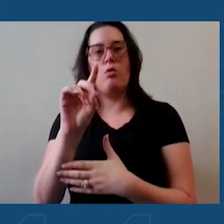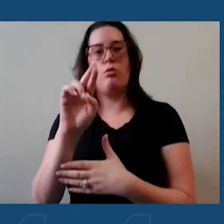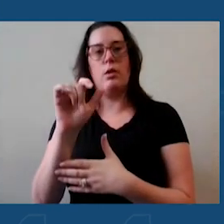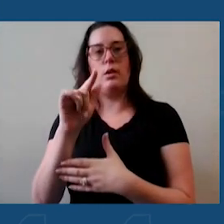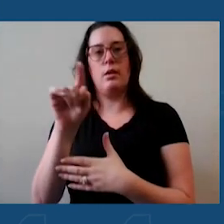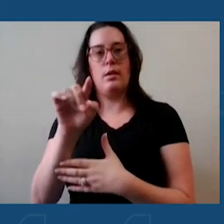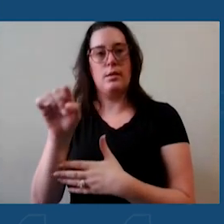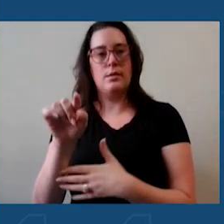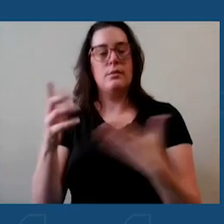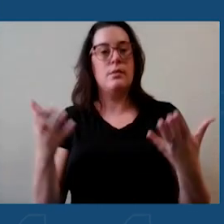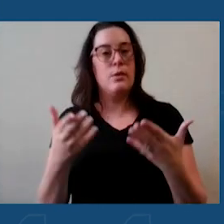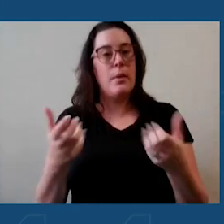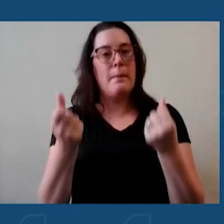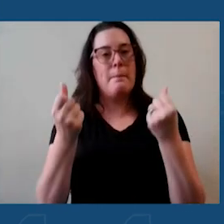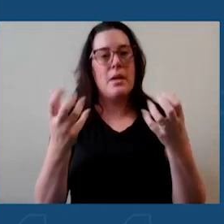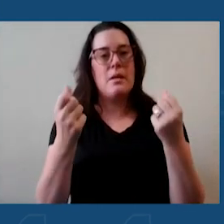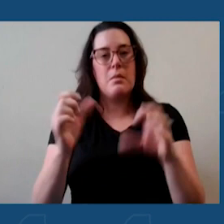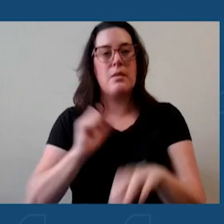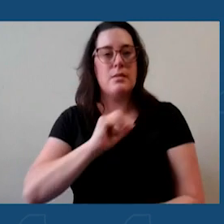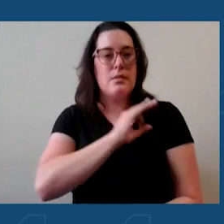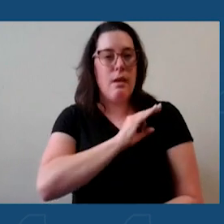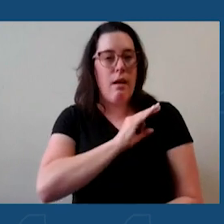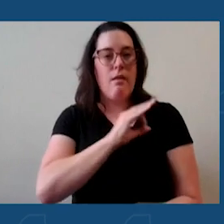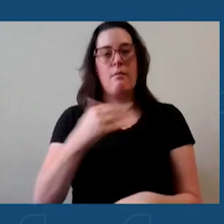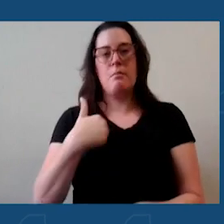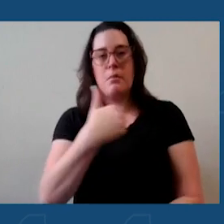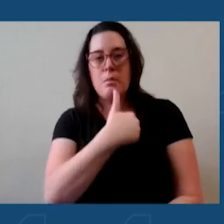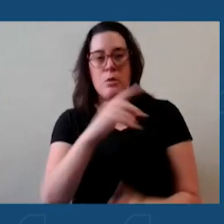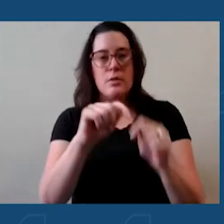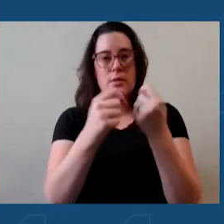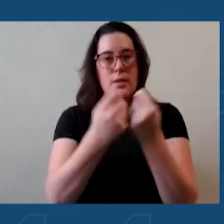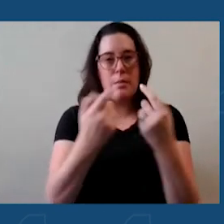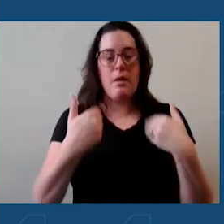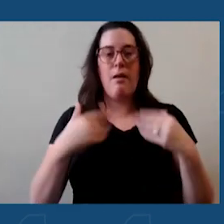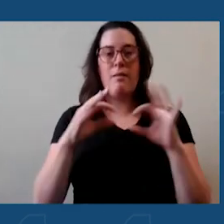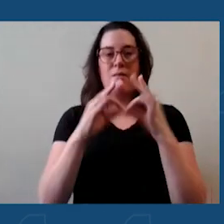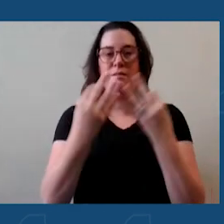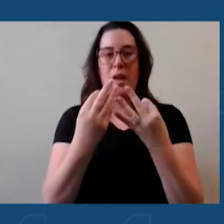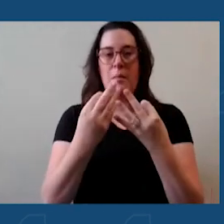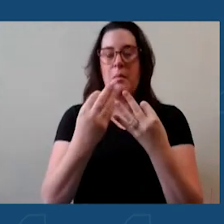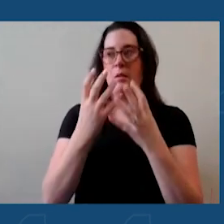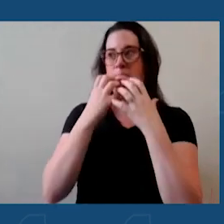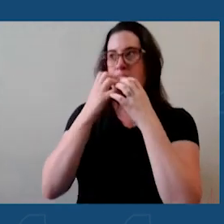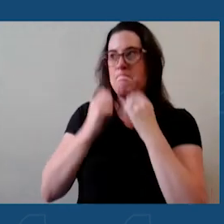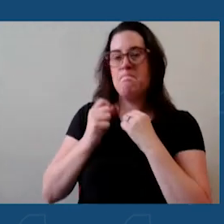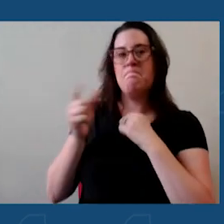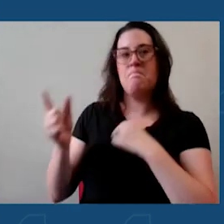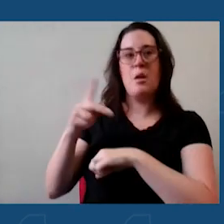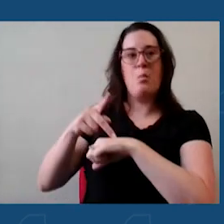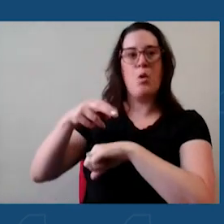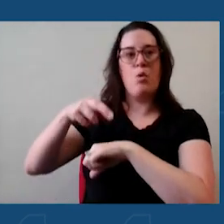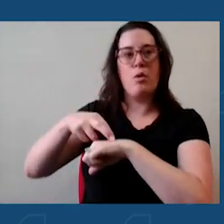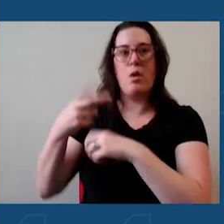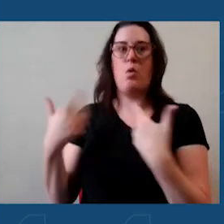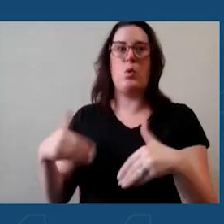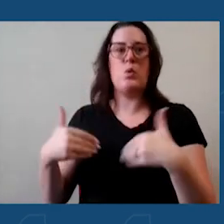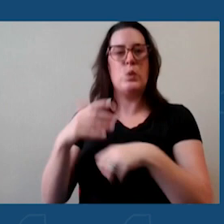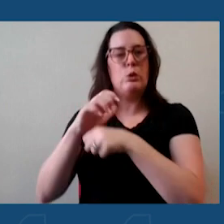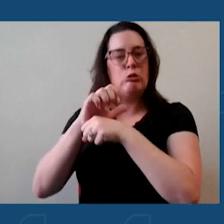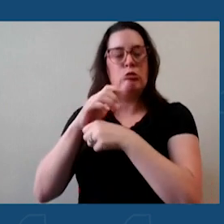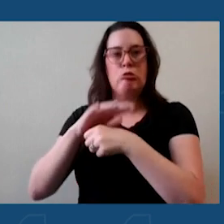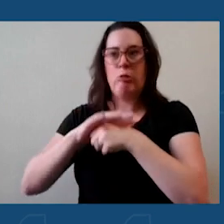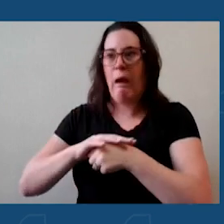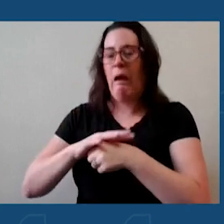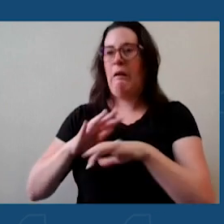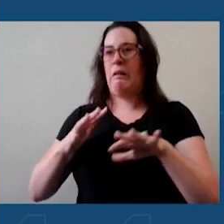Many of our staff members, our team, part of our administration, have family members back in Puerto Rico, are under stress, are anxious about